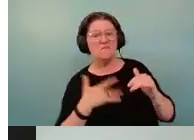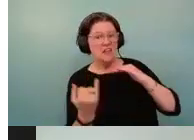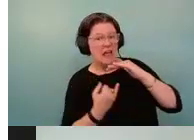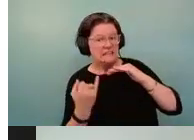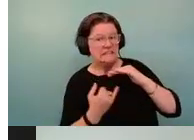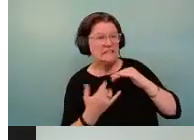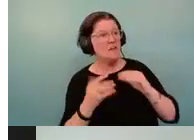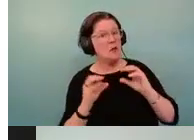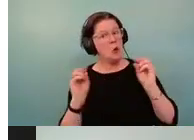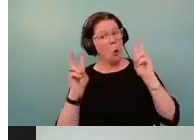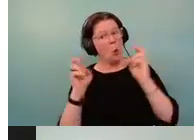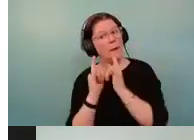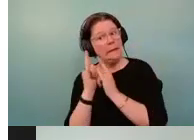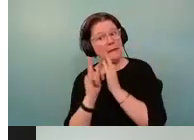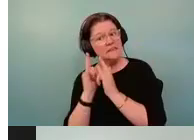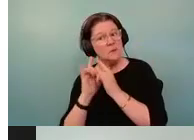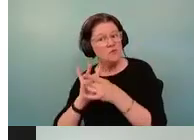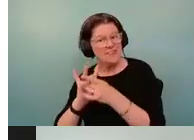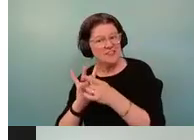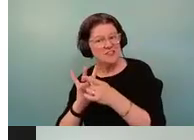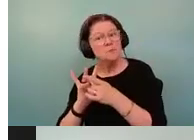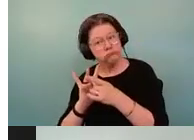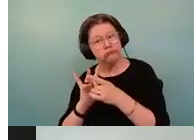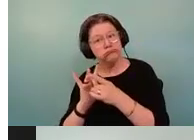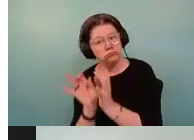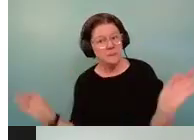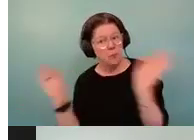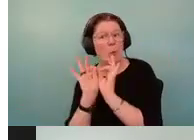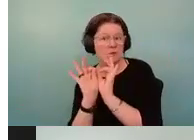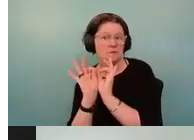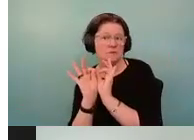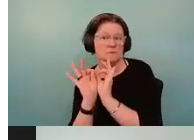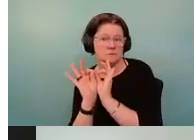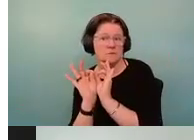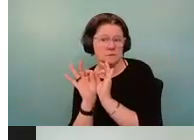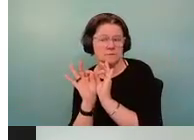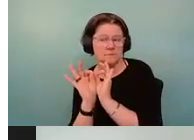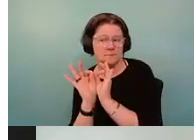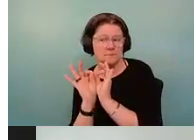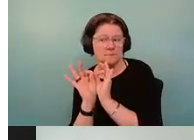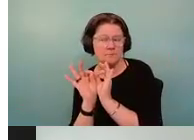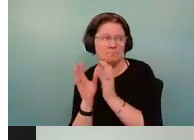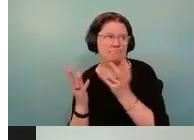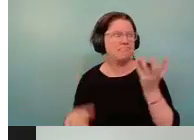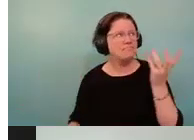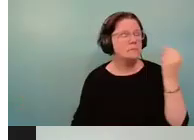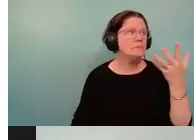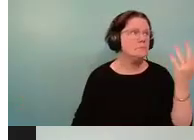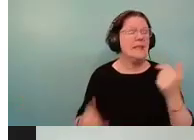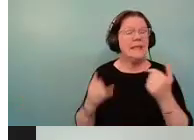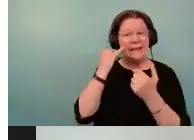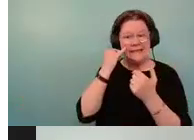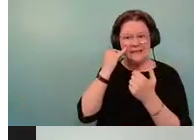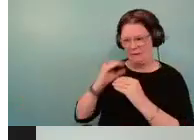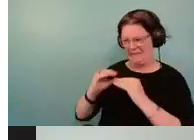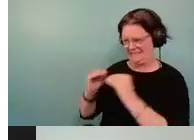intimate relationships, I think, is a big key factor. If we can somehow give them the